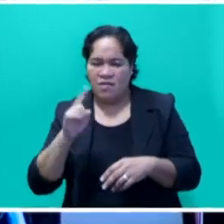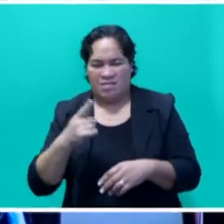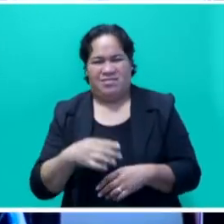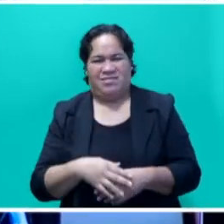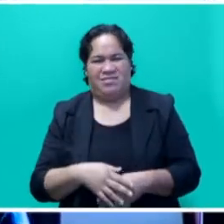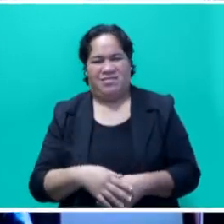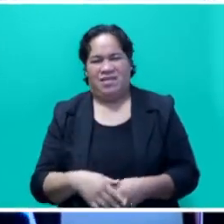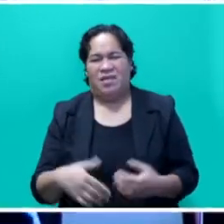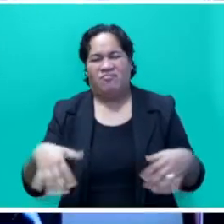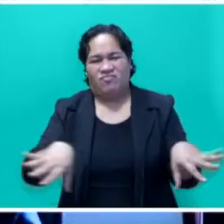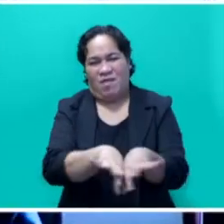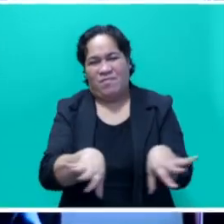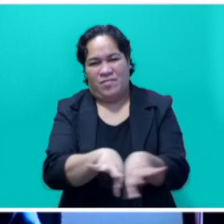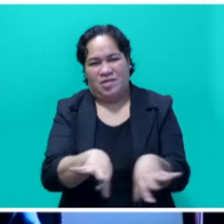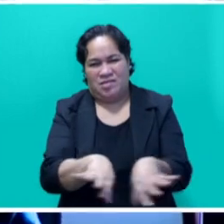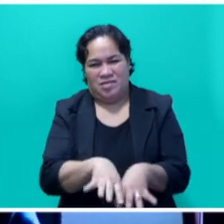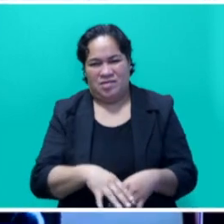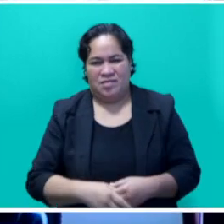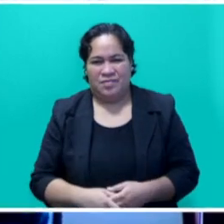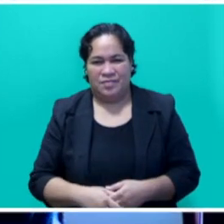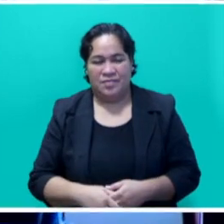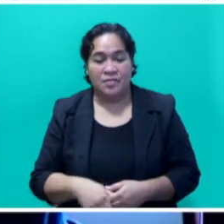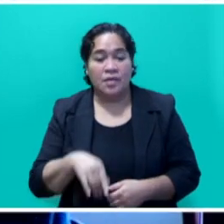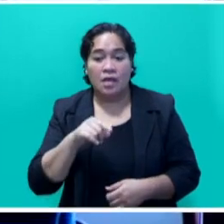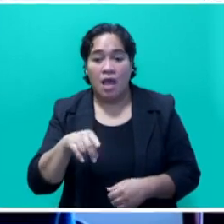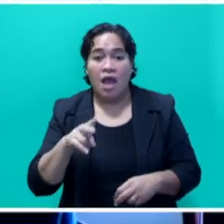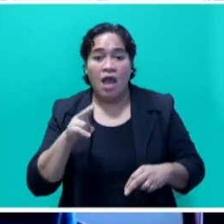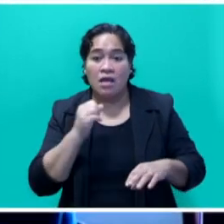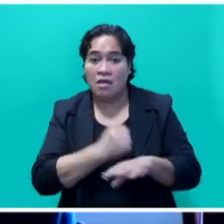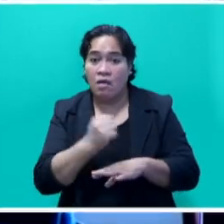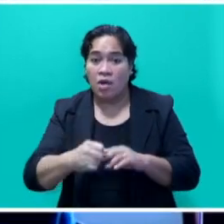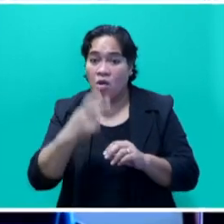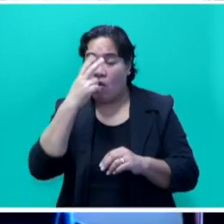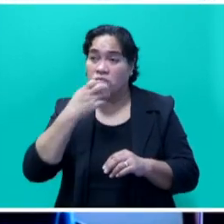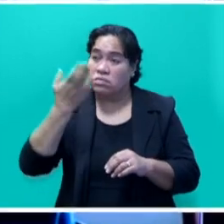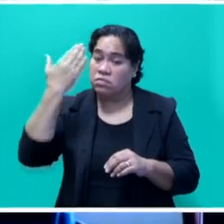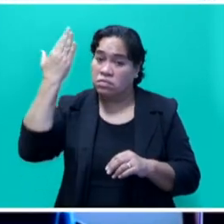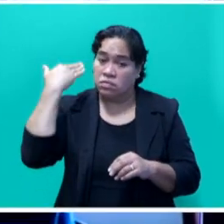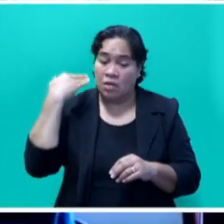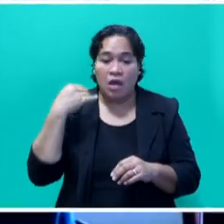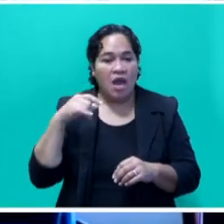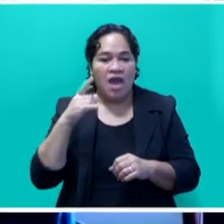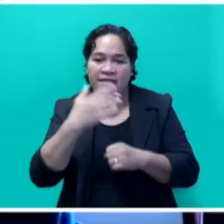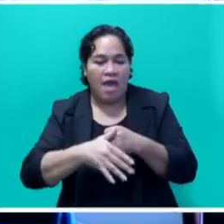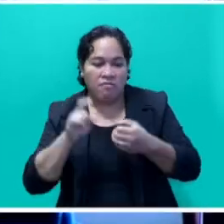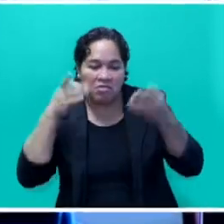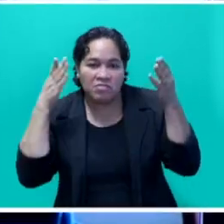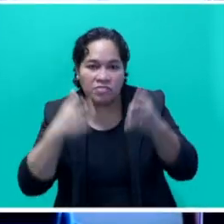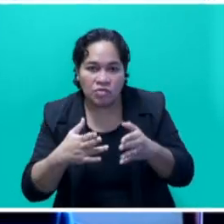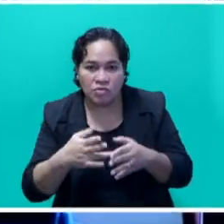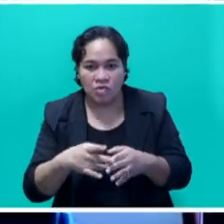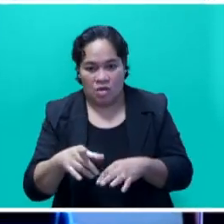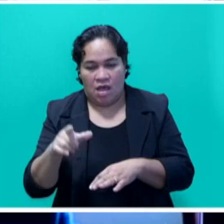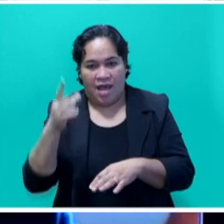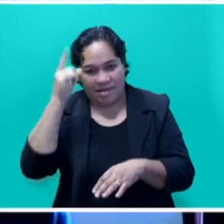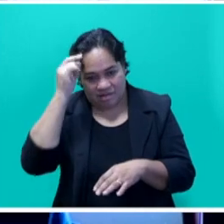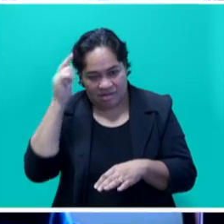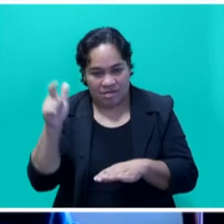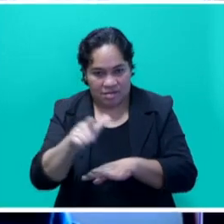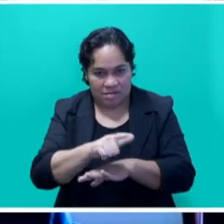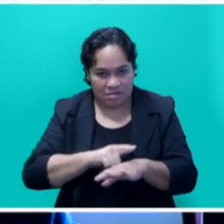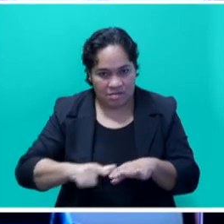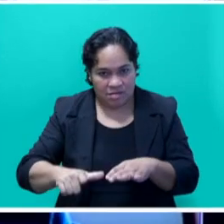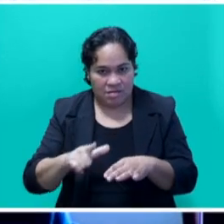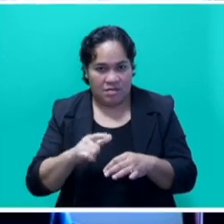nonsense. No government has, for example, done Itauke land development. We are carrying, there's about 4 or 5